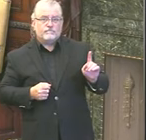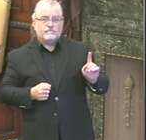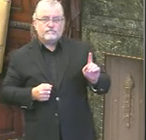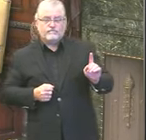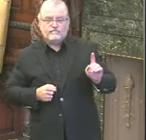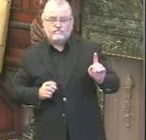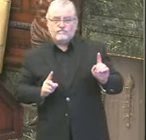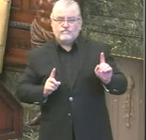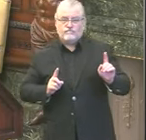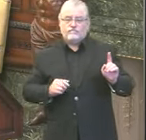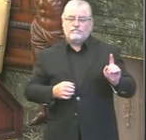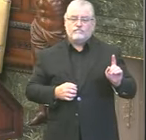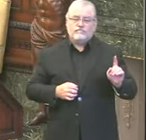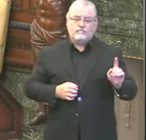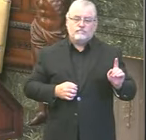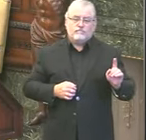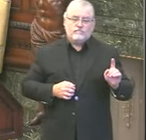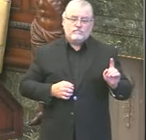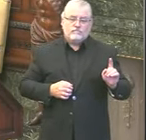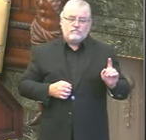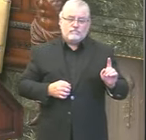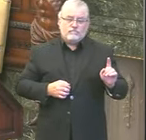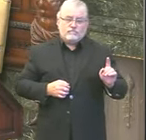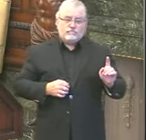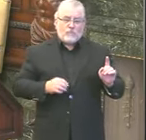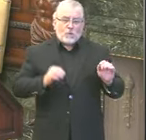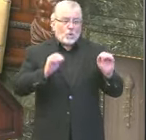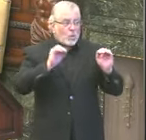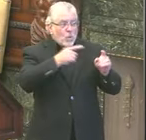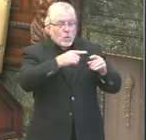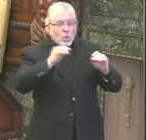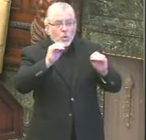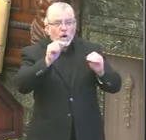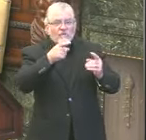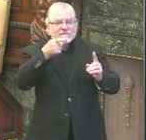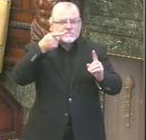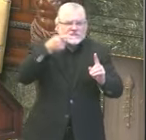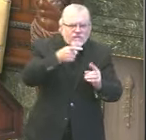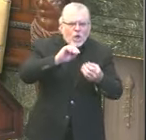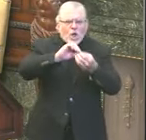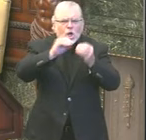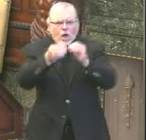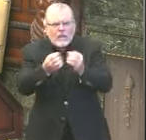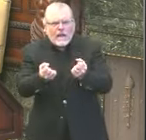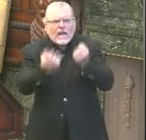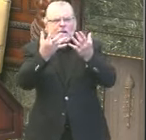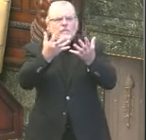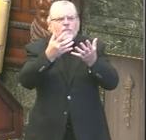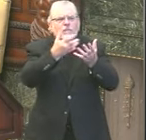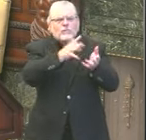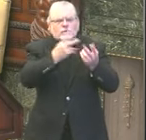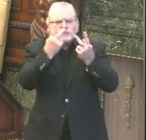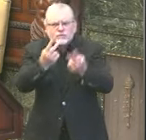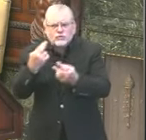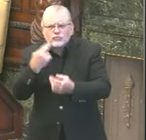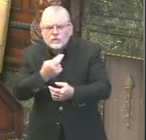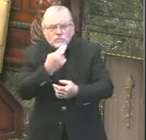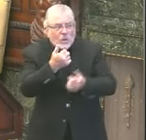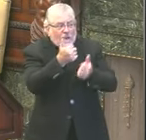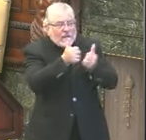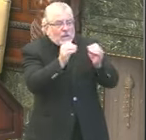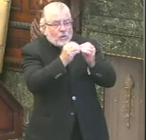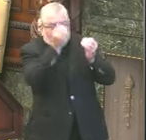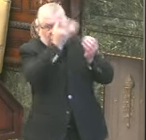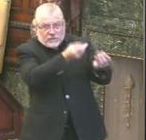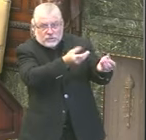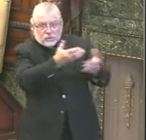have made to restaurants, or any way we can quantify the increase in visits because of restaurants